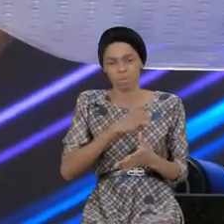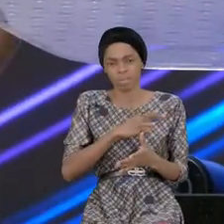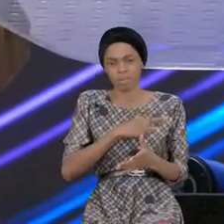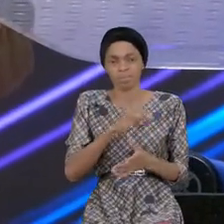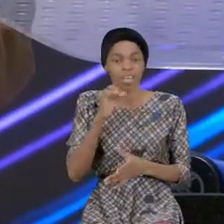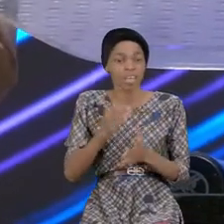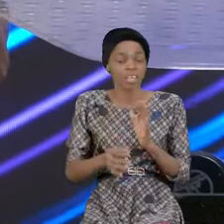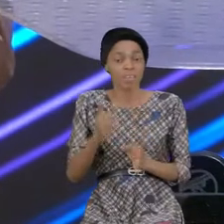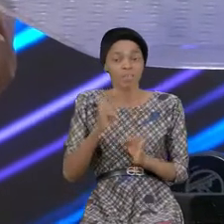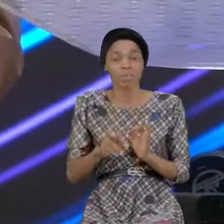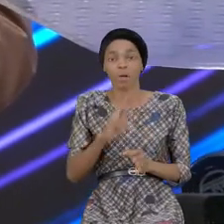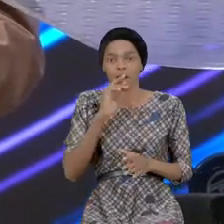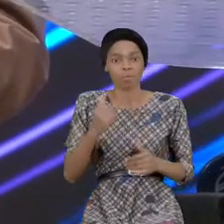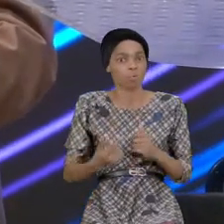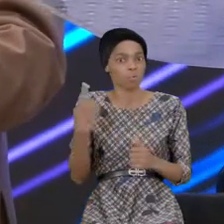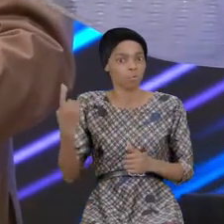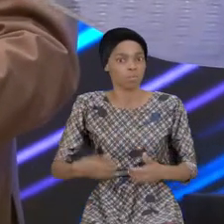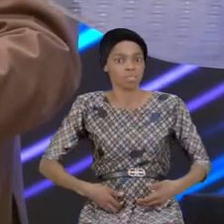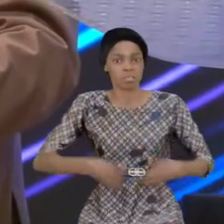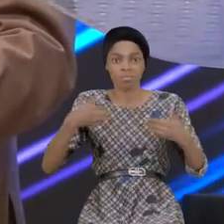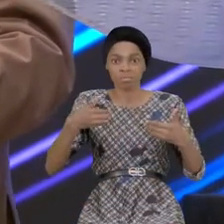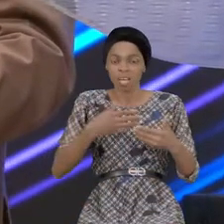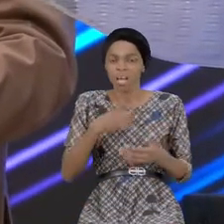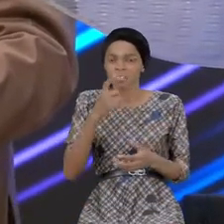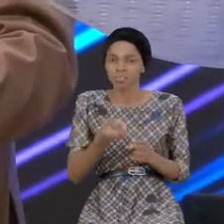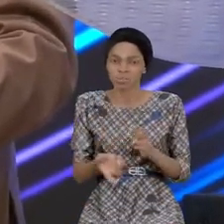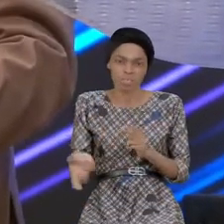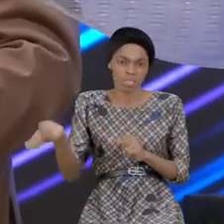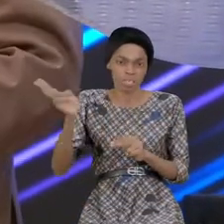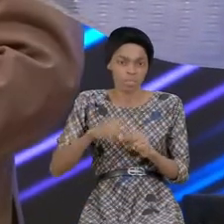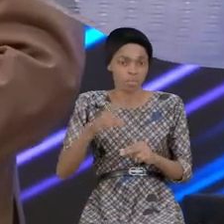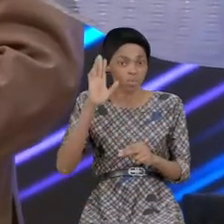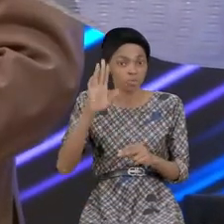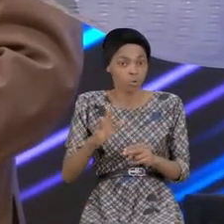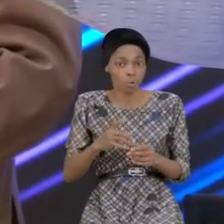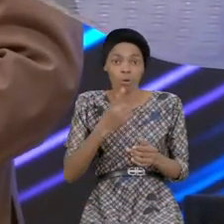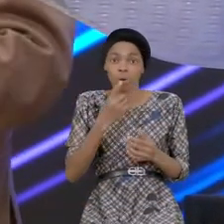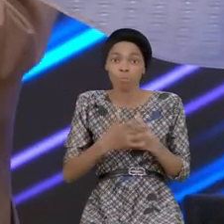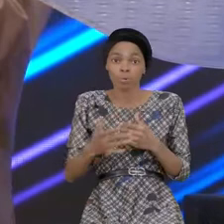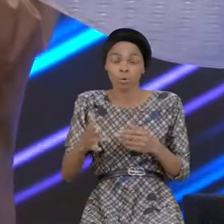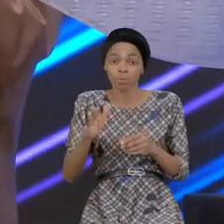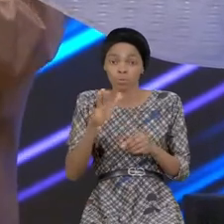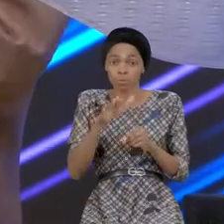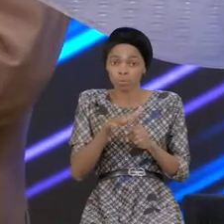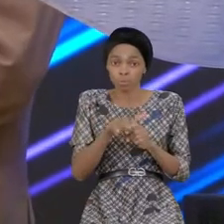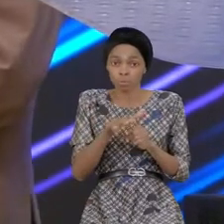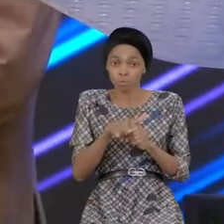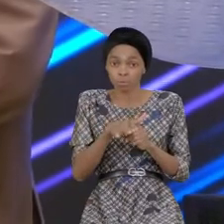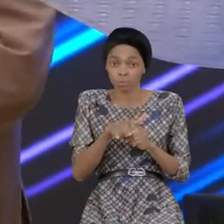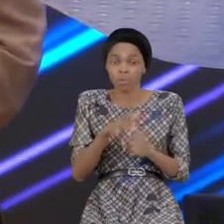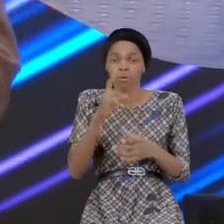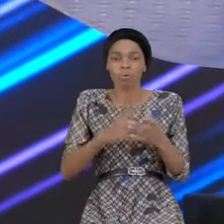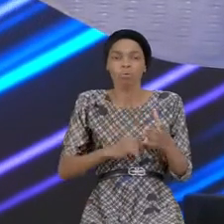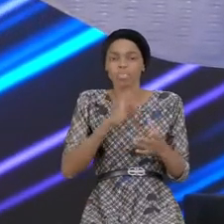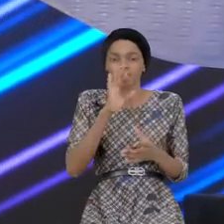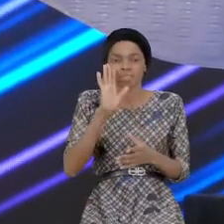have that kind of hot temper and you increase your blood pressure, what's your gain?